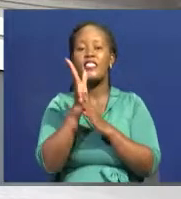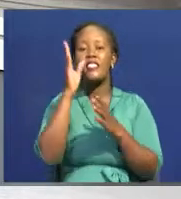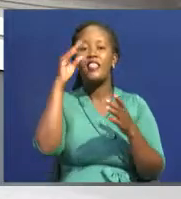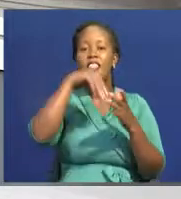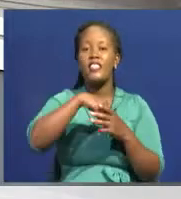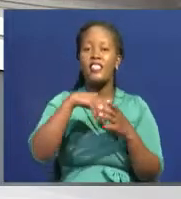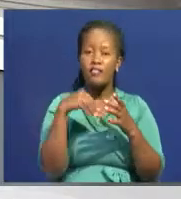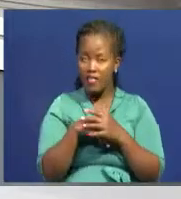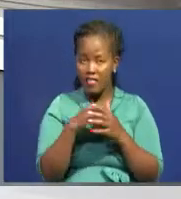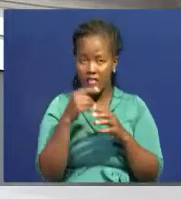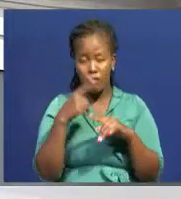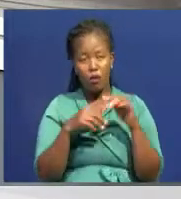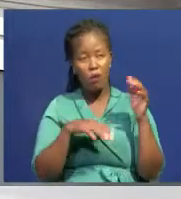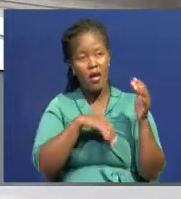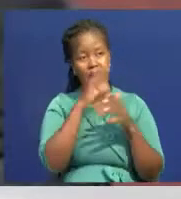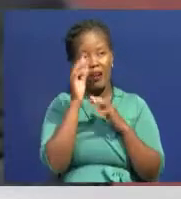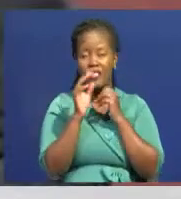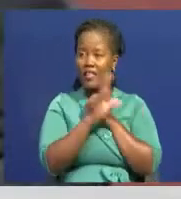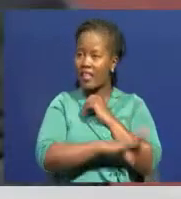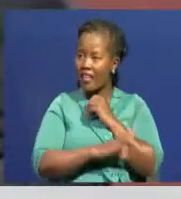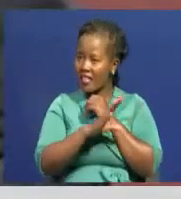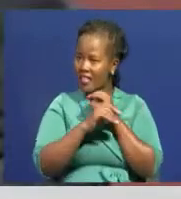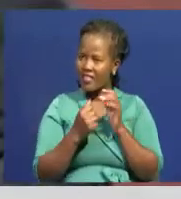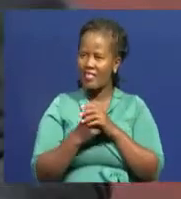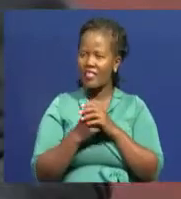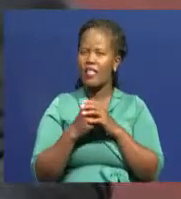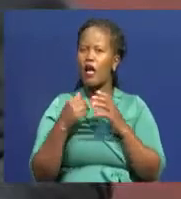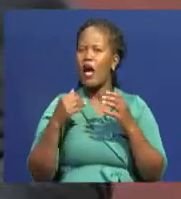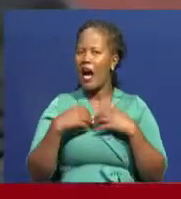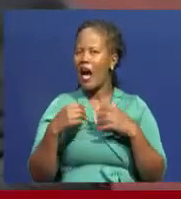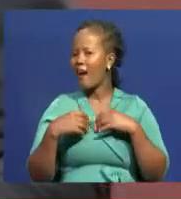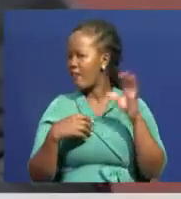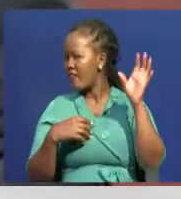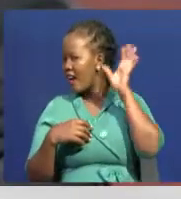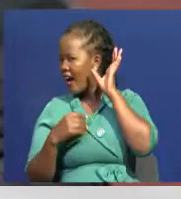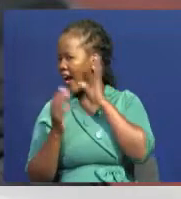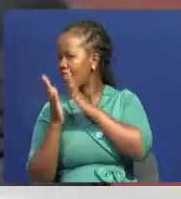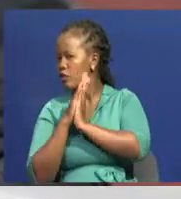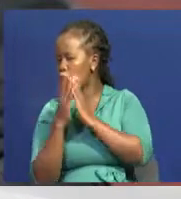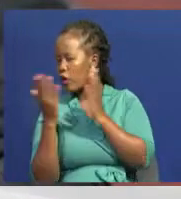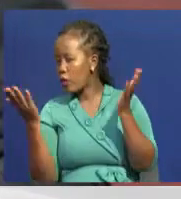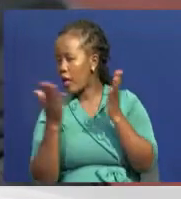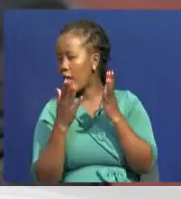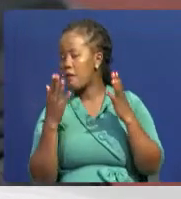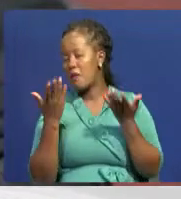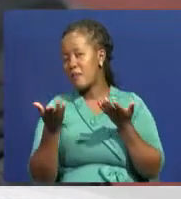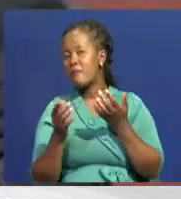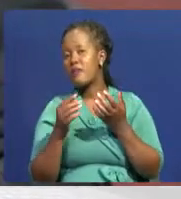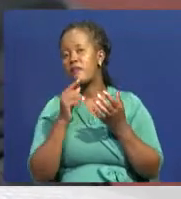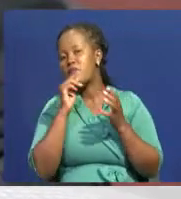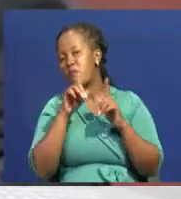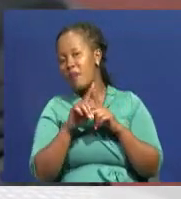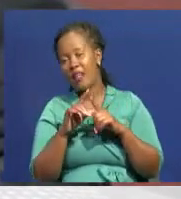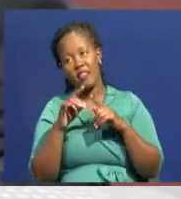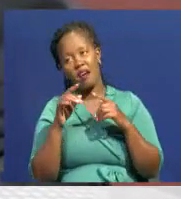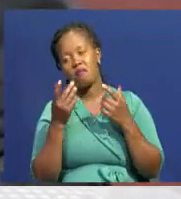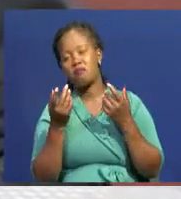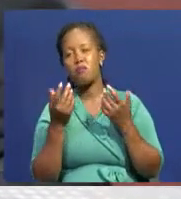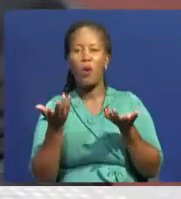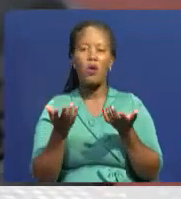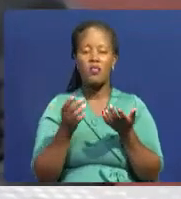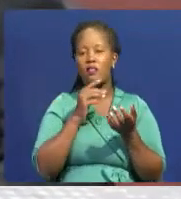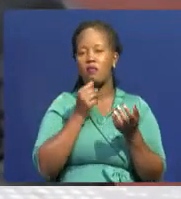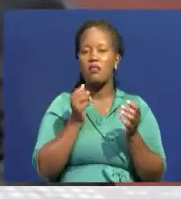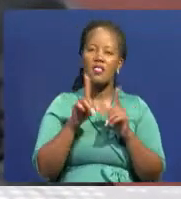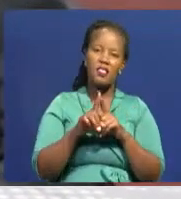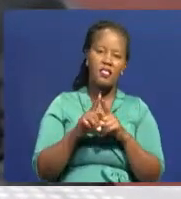the diaspora, unless you know somebody, we've had cases where people actually invest. You know, you have a brother, you have a relative who is in the States, for